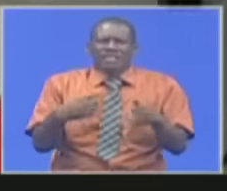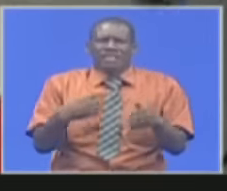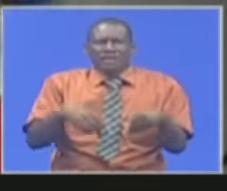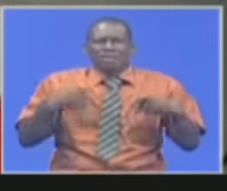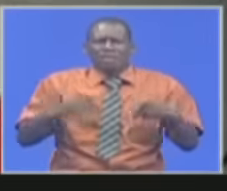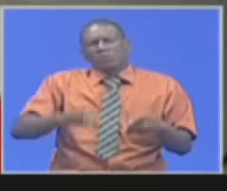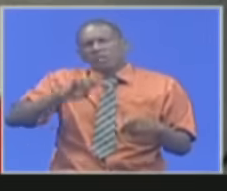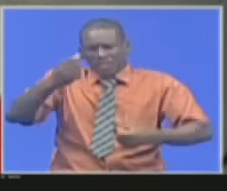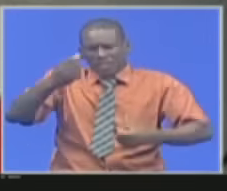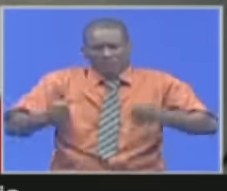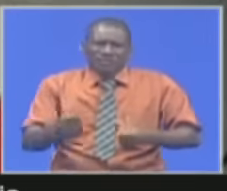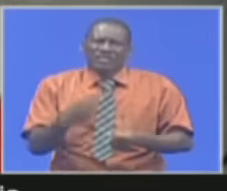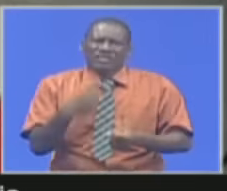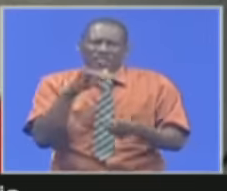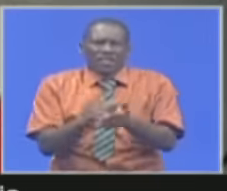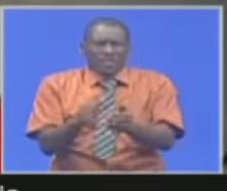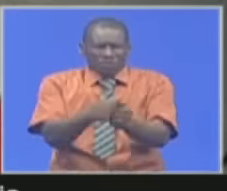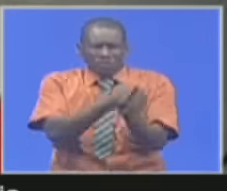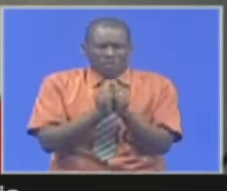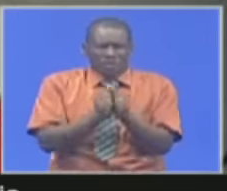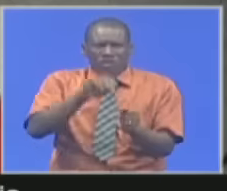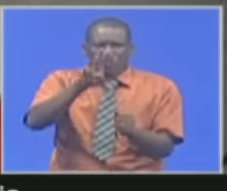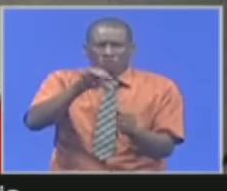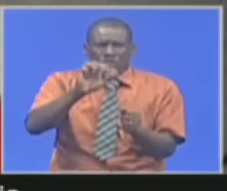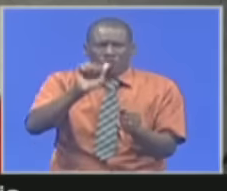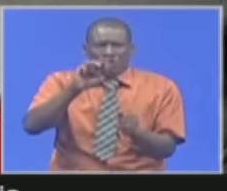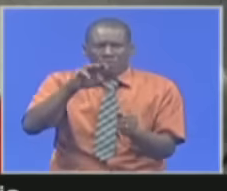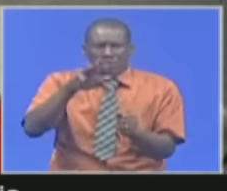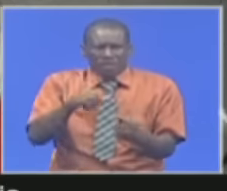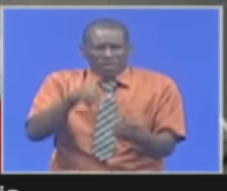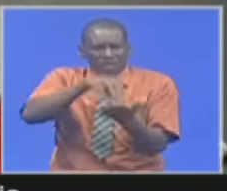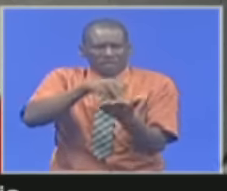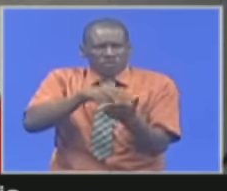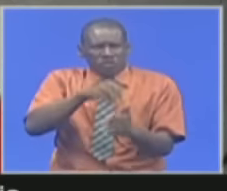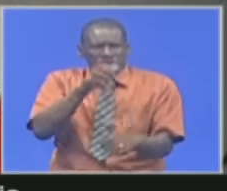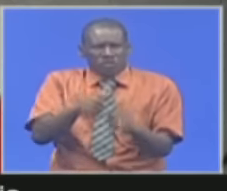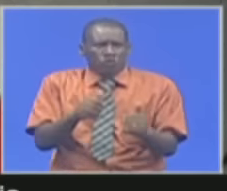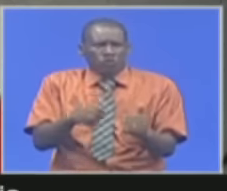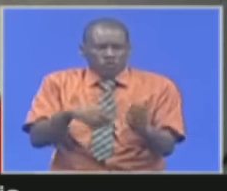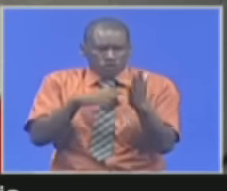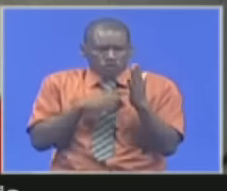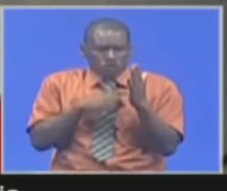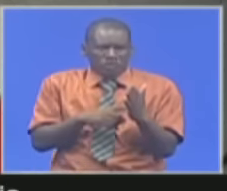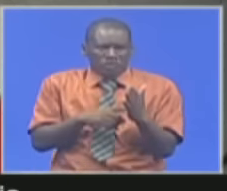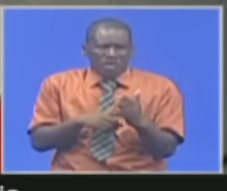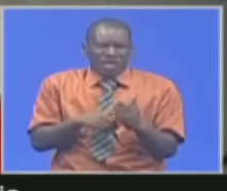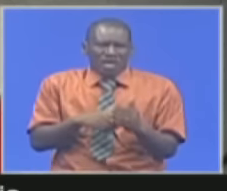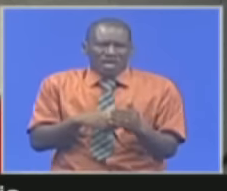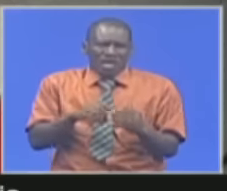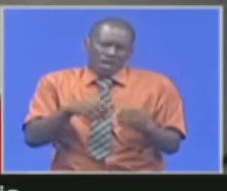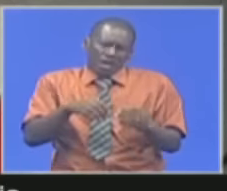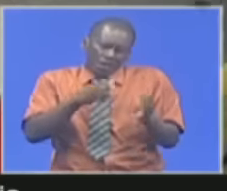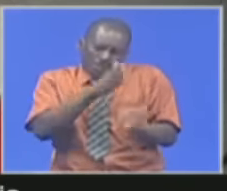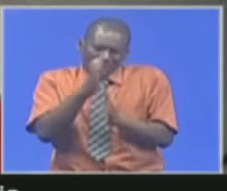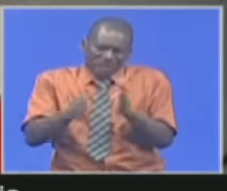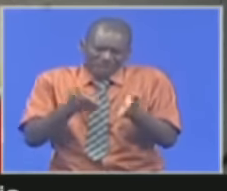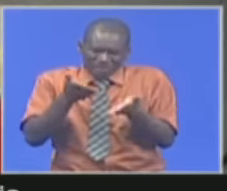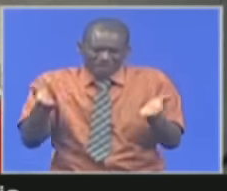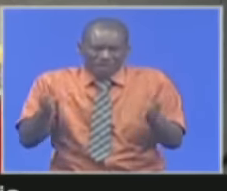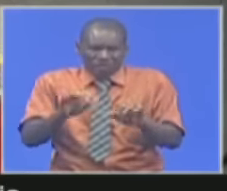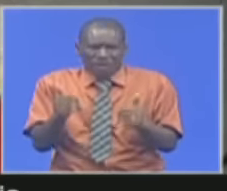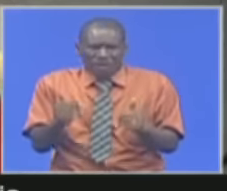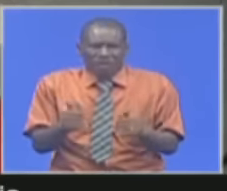claimed to have been with Mwema. The incident, which bears the marks of an inside job as has been seen in previous incidents, has